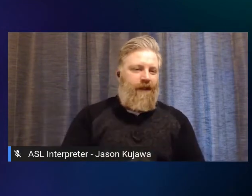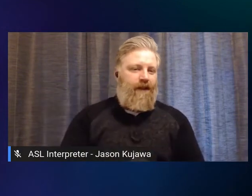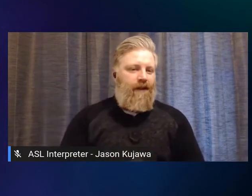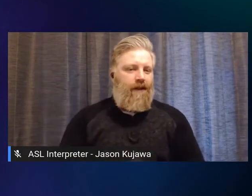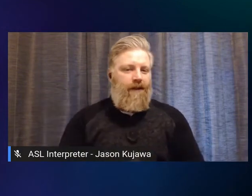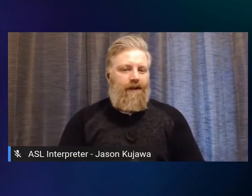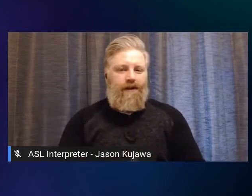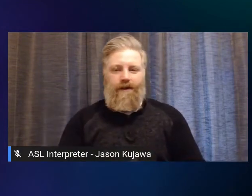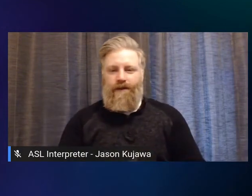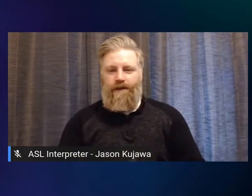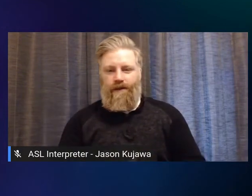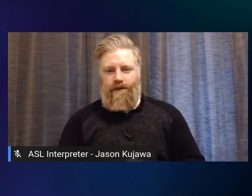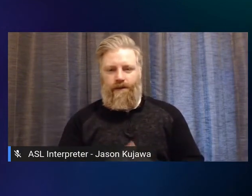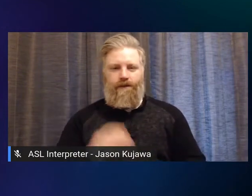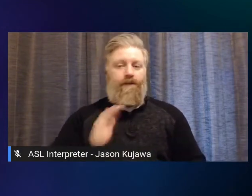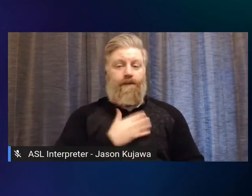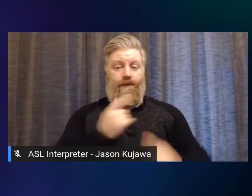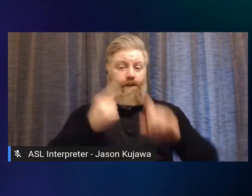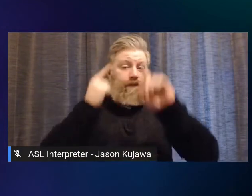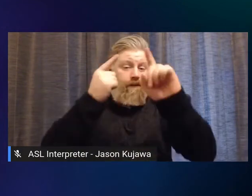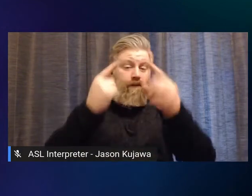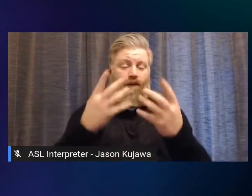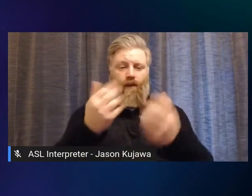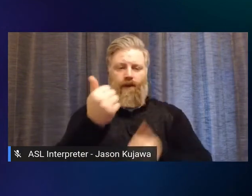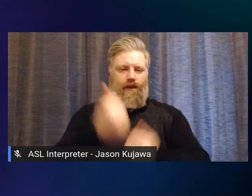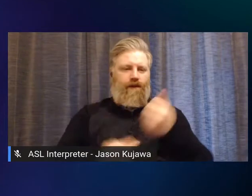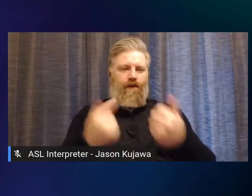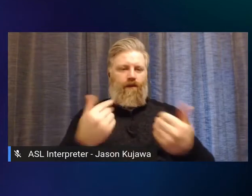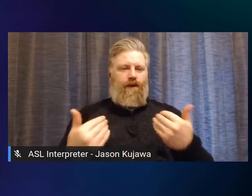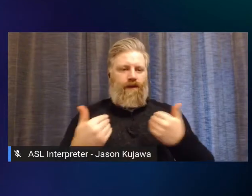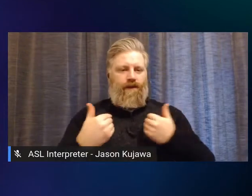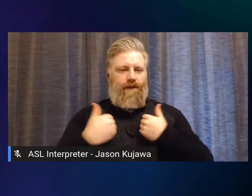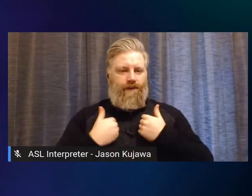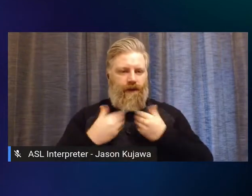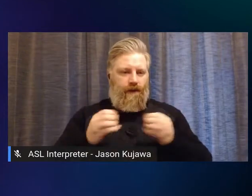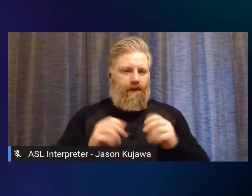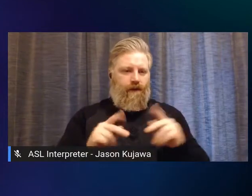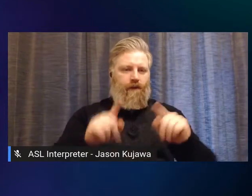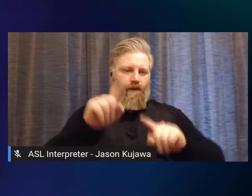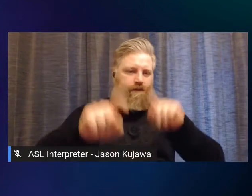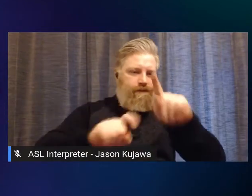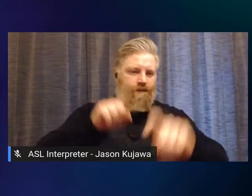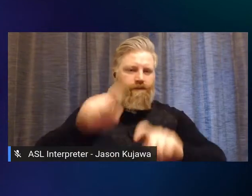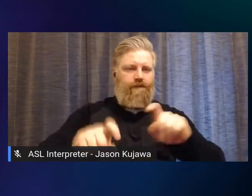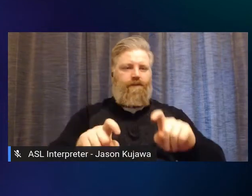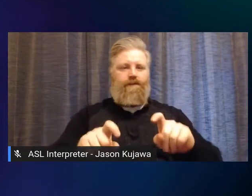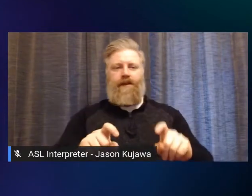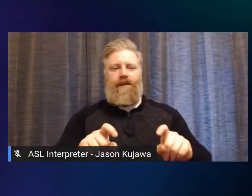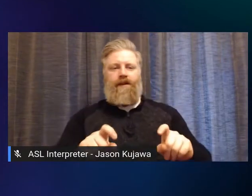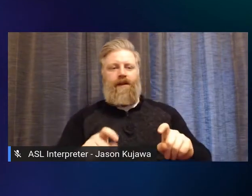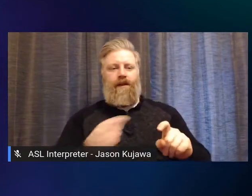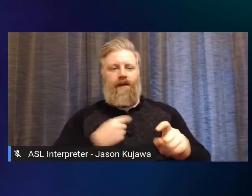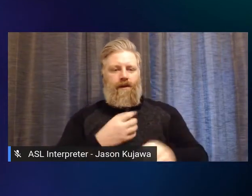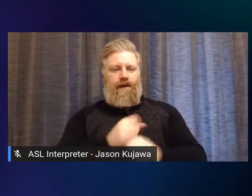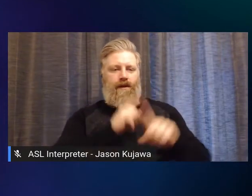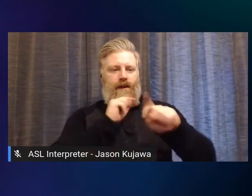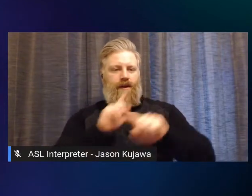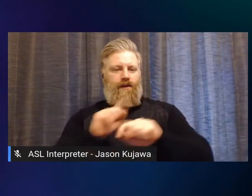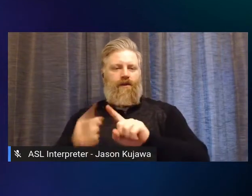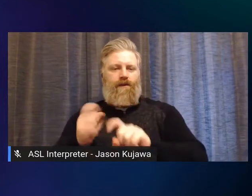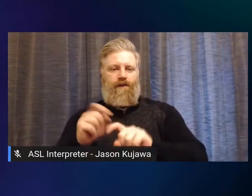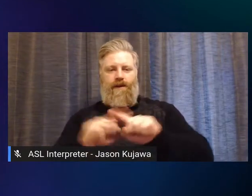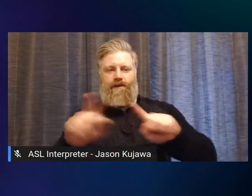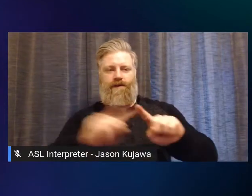You know, our goal is to make sure that everybody gets a little bit of, get some of the questions, and everybody sort of spread out and that we get a few answers from a few people. And